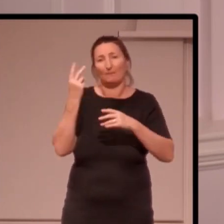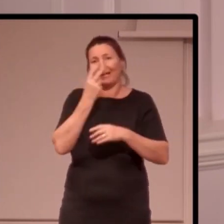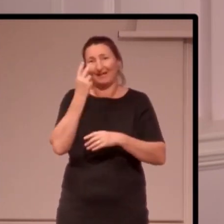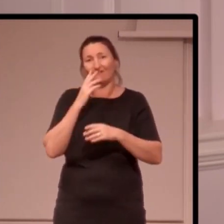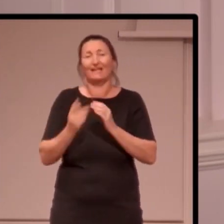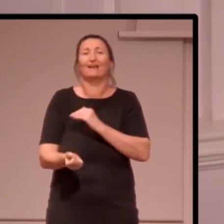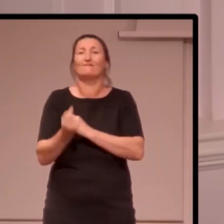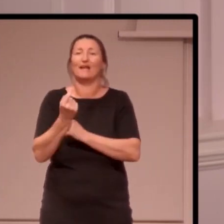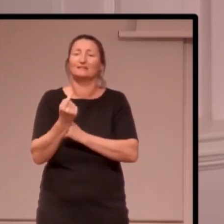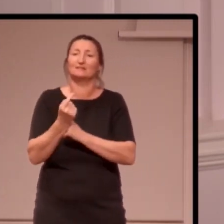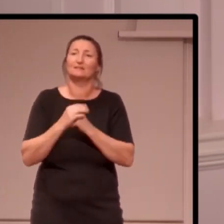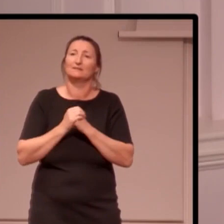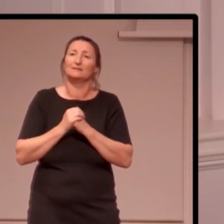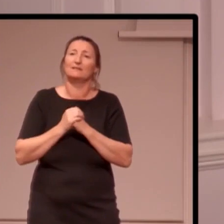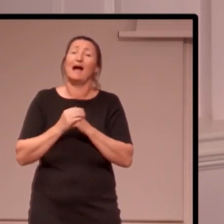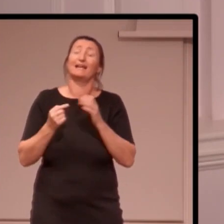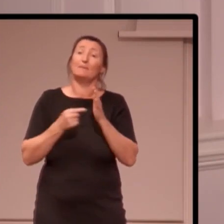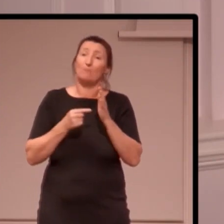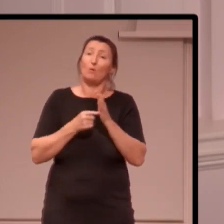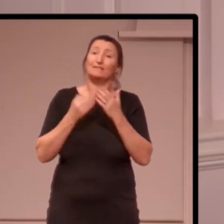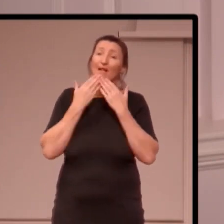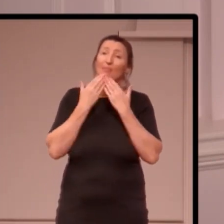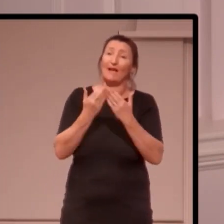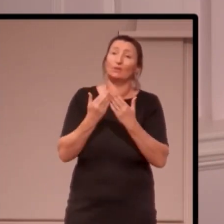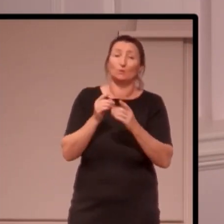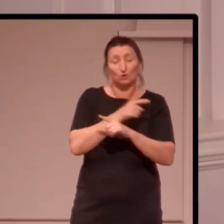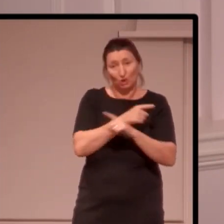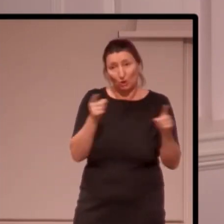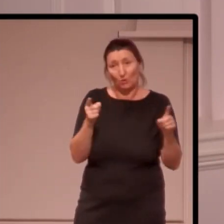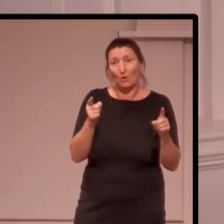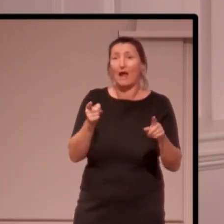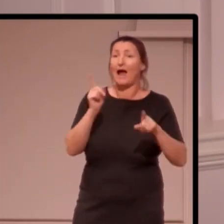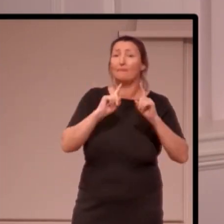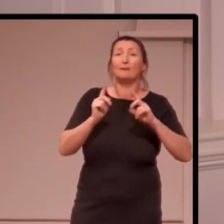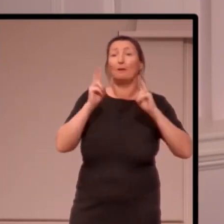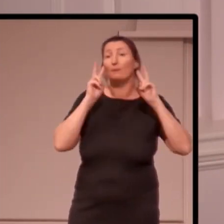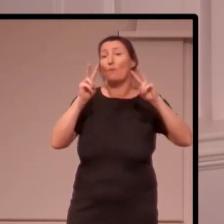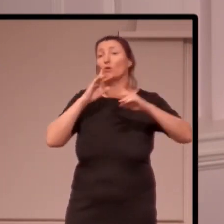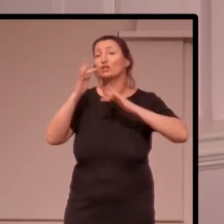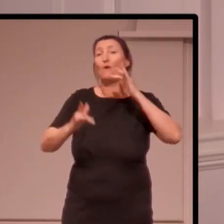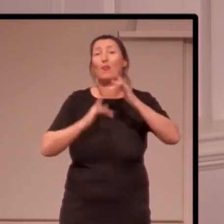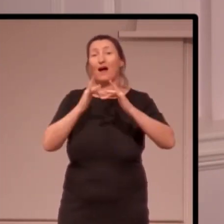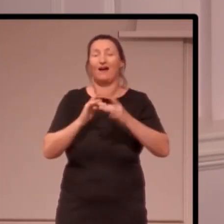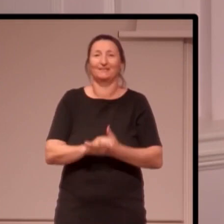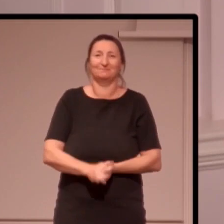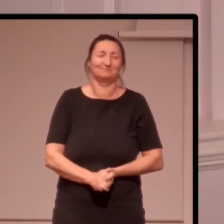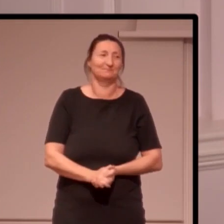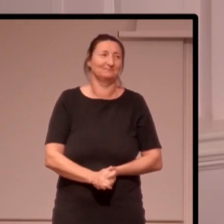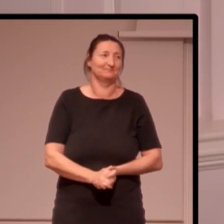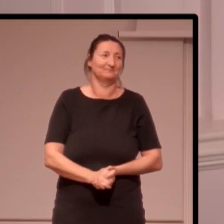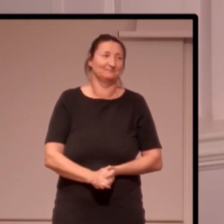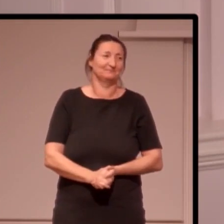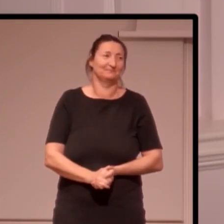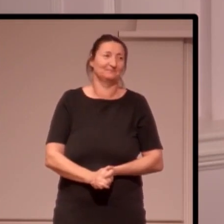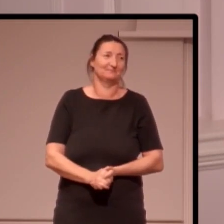event, and most importantly, thank you to you and to our people who joined on Zoom.